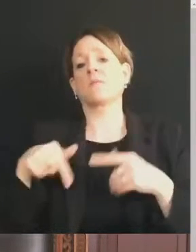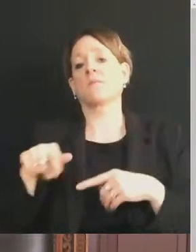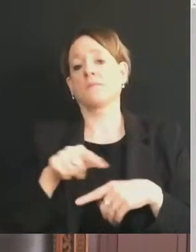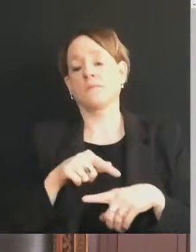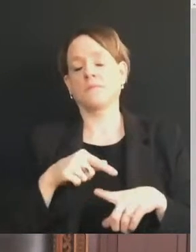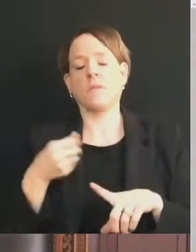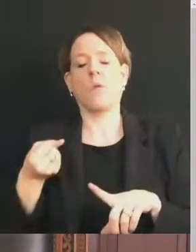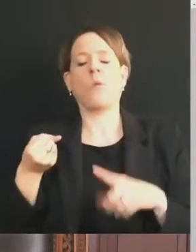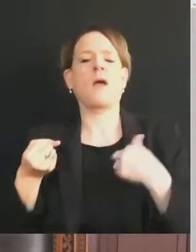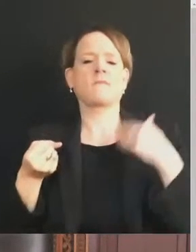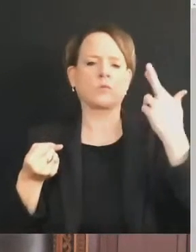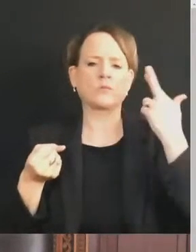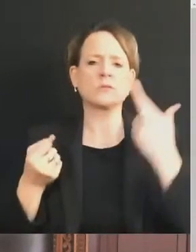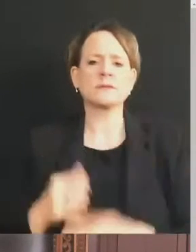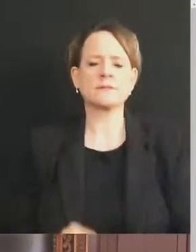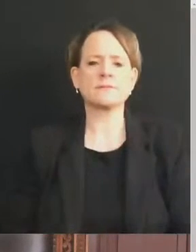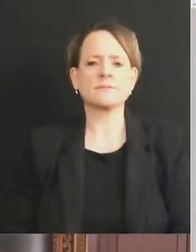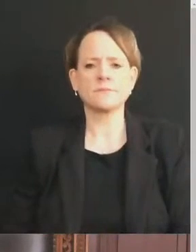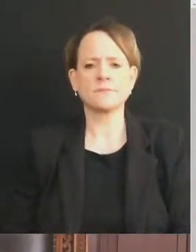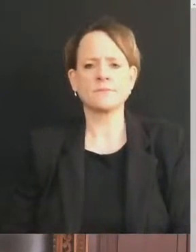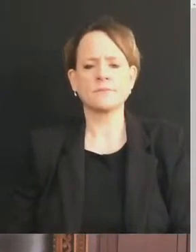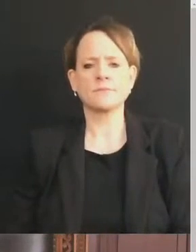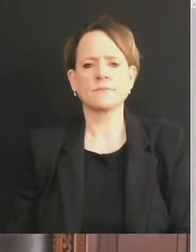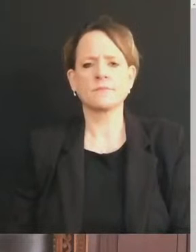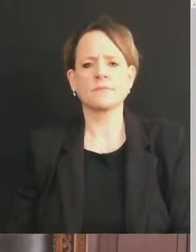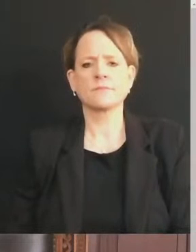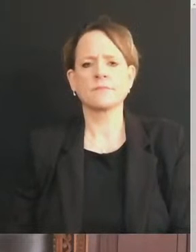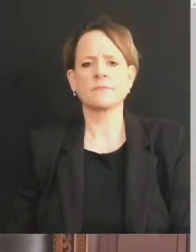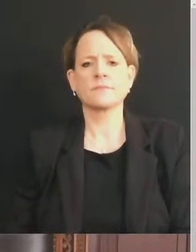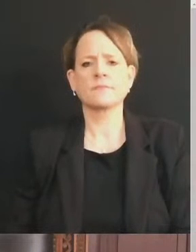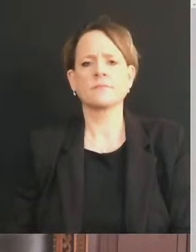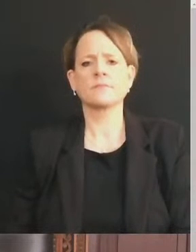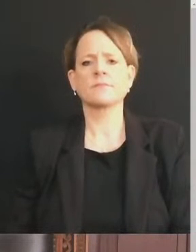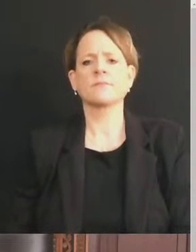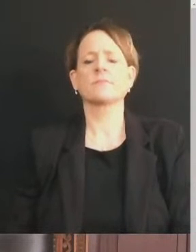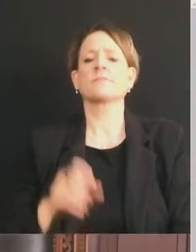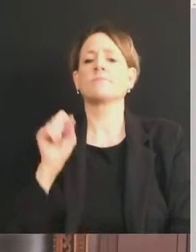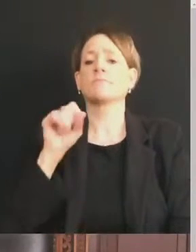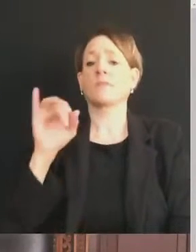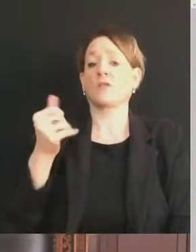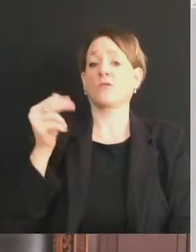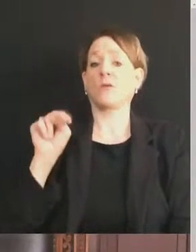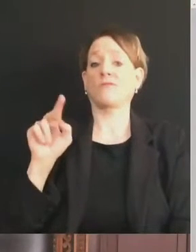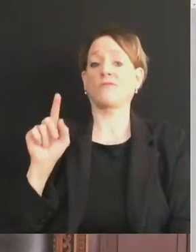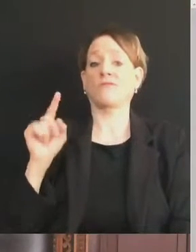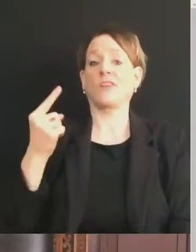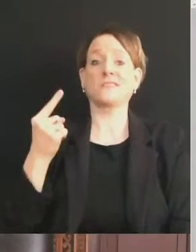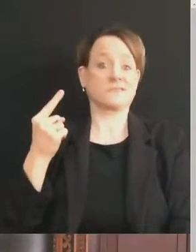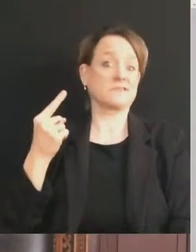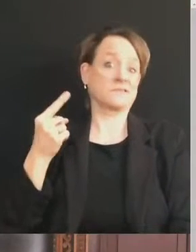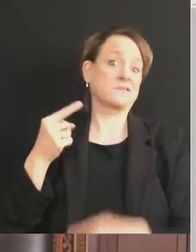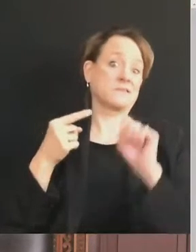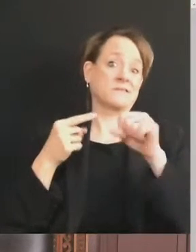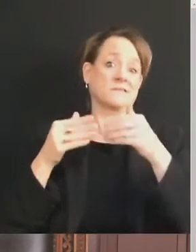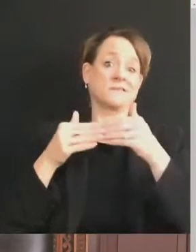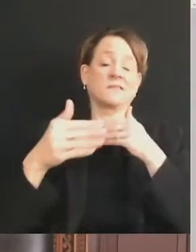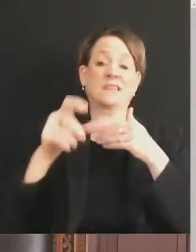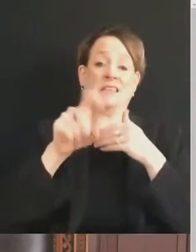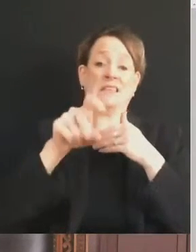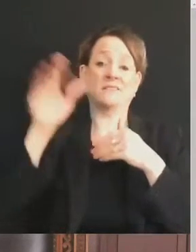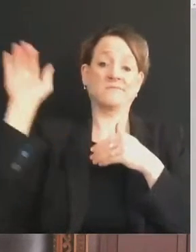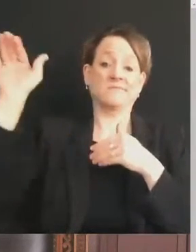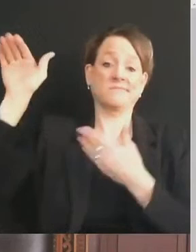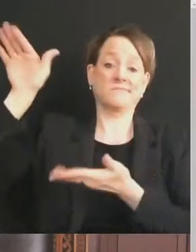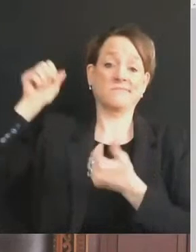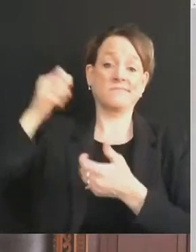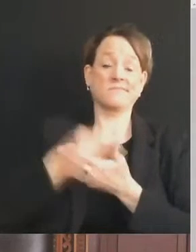to need money after the first of the year. The CARES Act ends on 12/31. Whatever money we had received from the